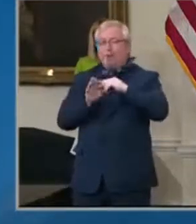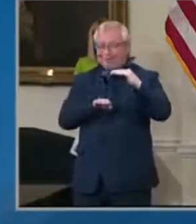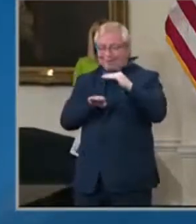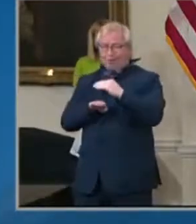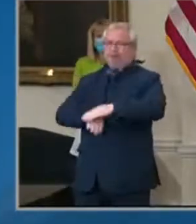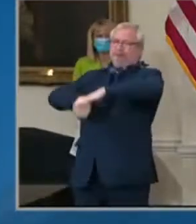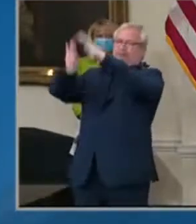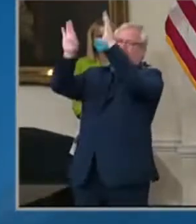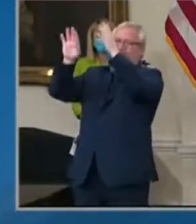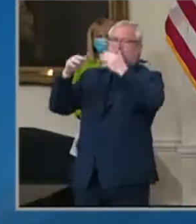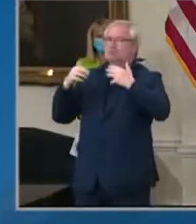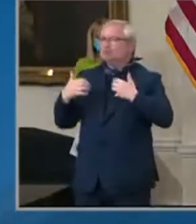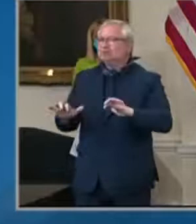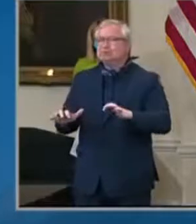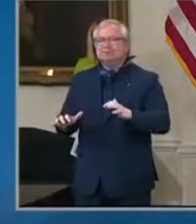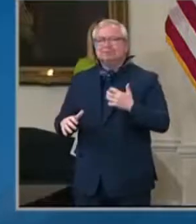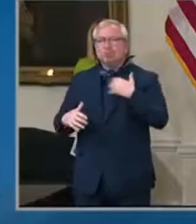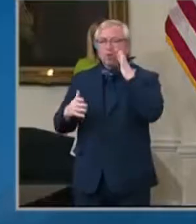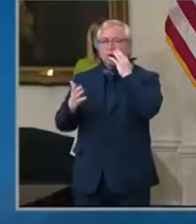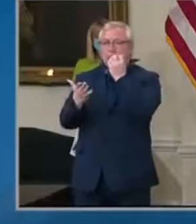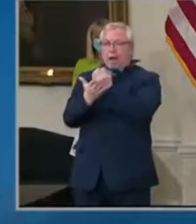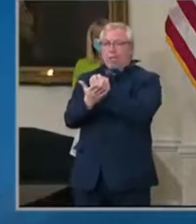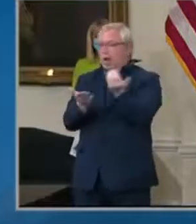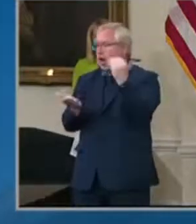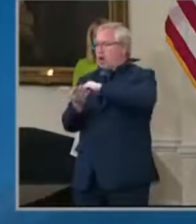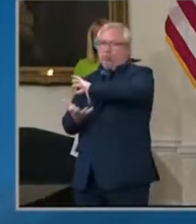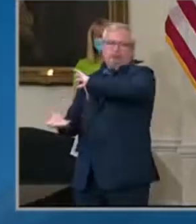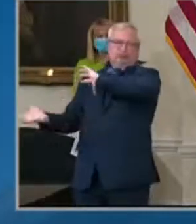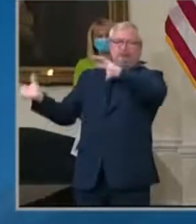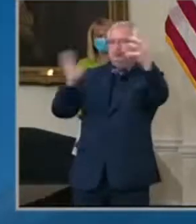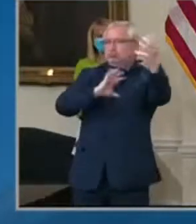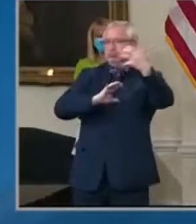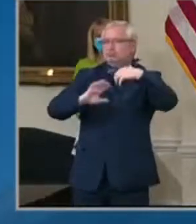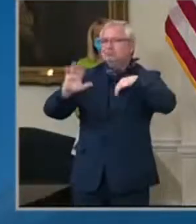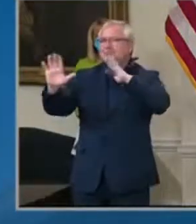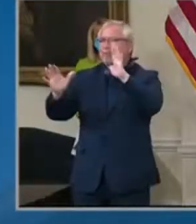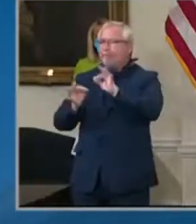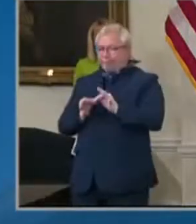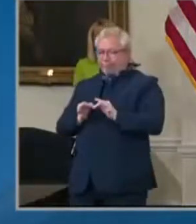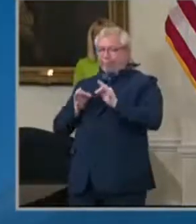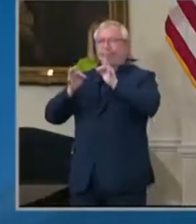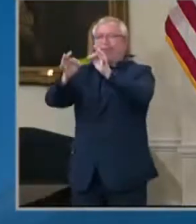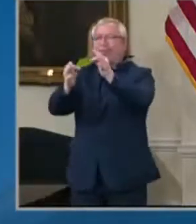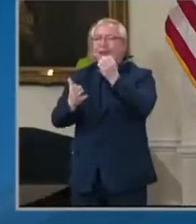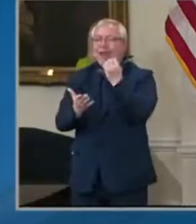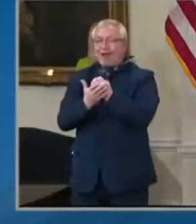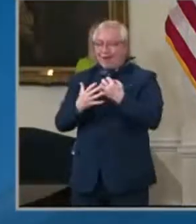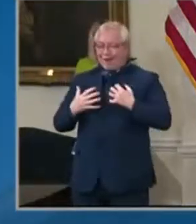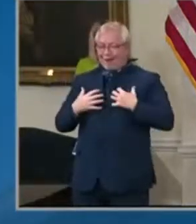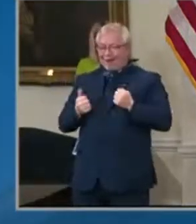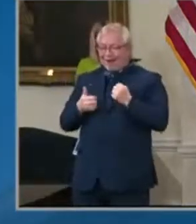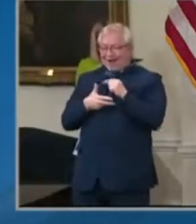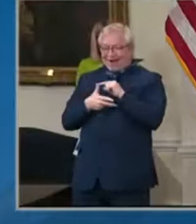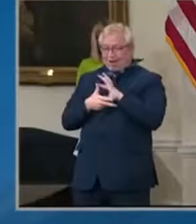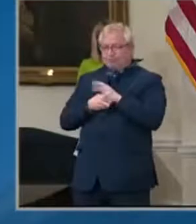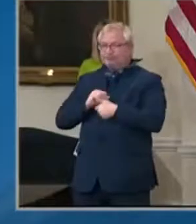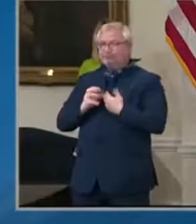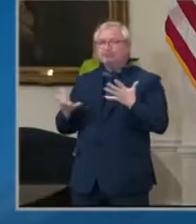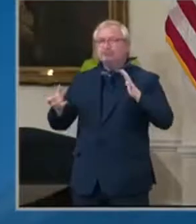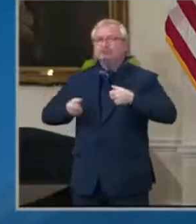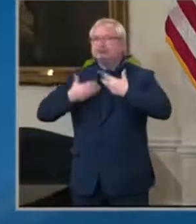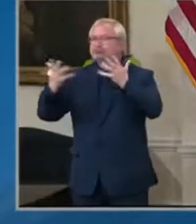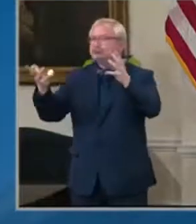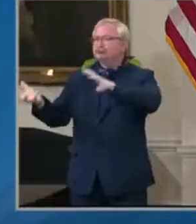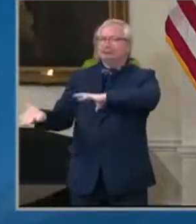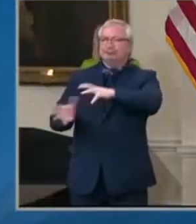crisis, prolong the fiscal problems, and slow our economic recovery. Look,